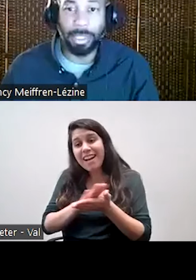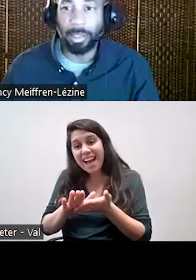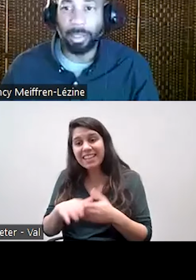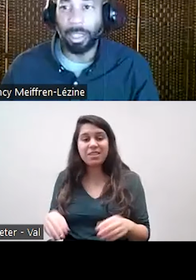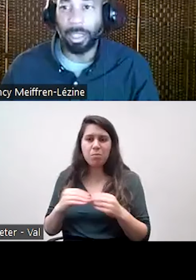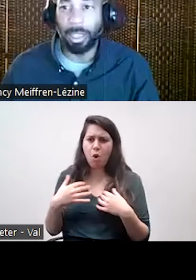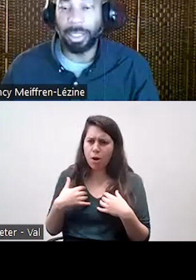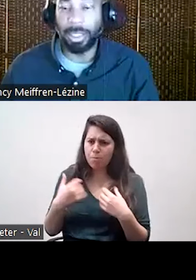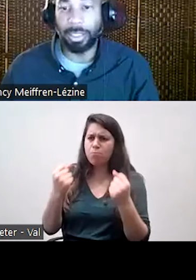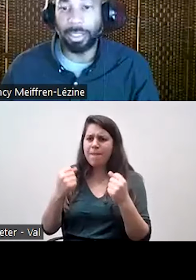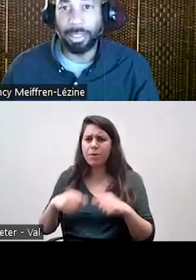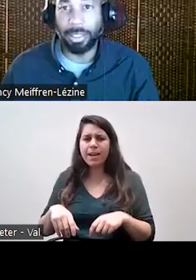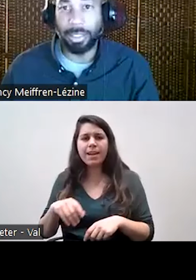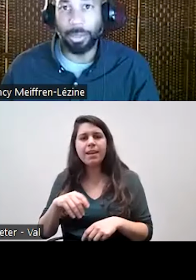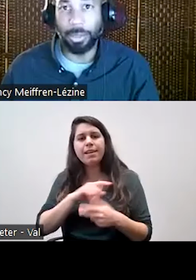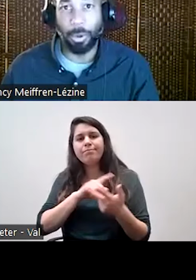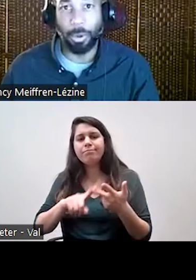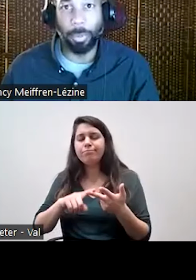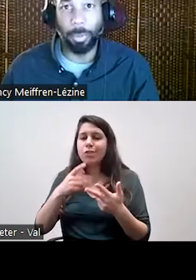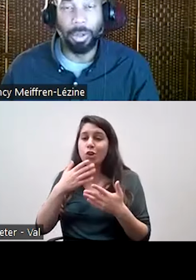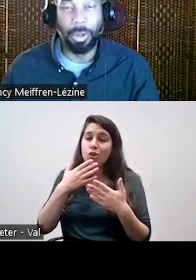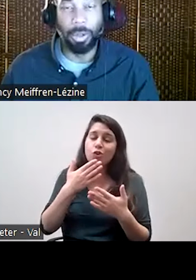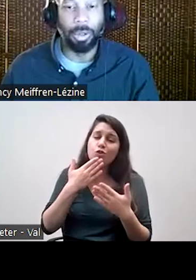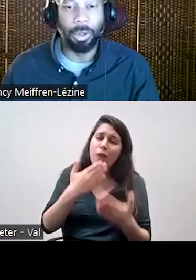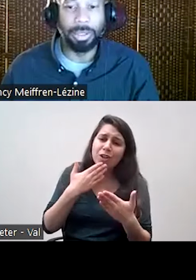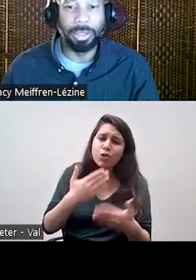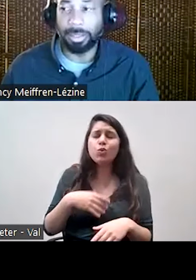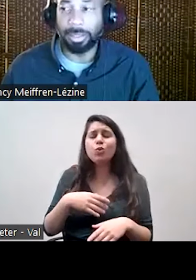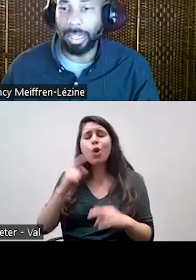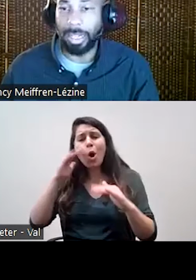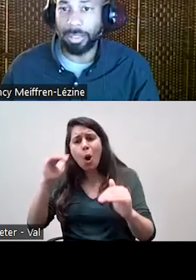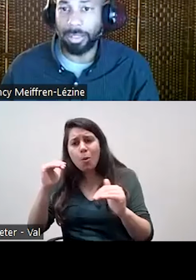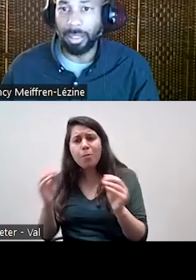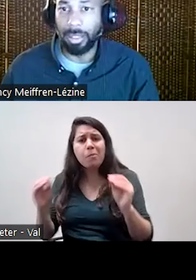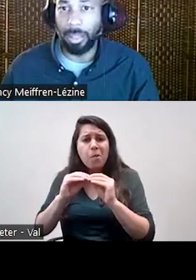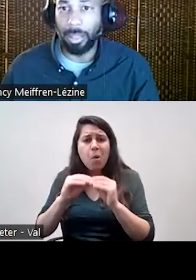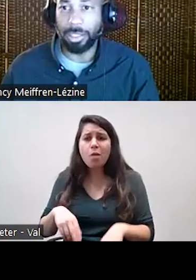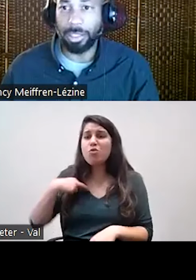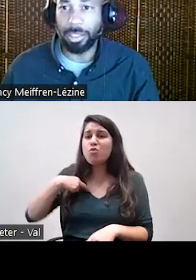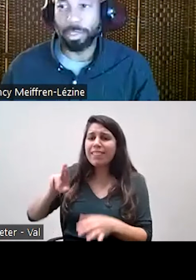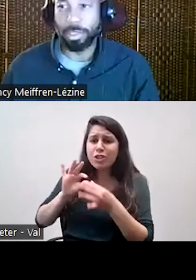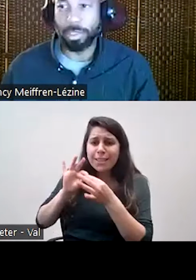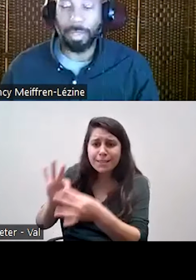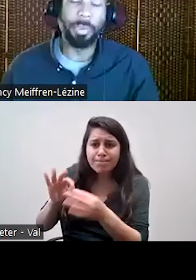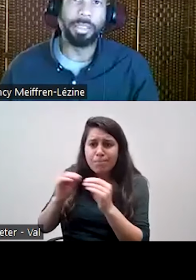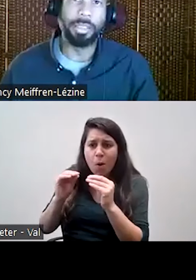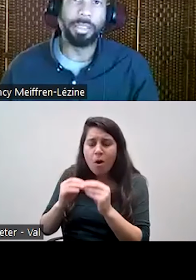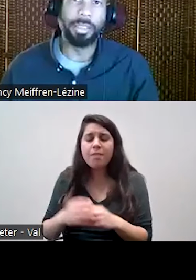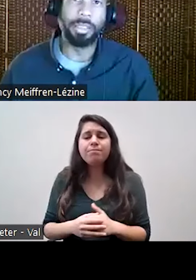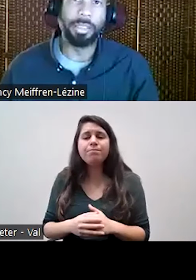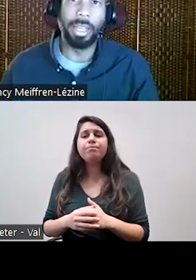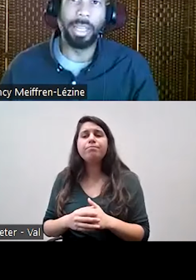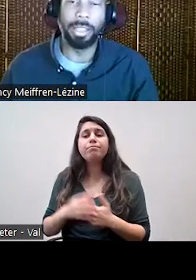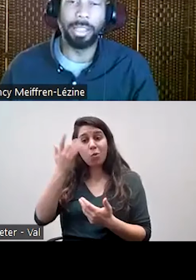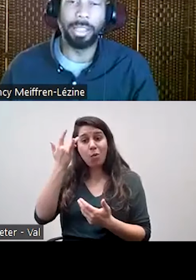bravery, changes in gratitude or hope, or religious connections as a result of how they